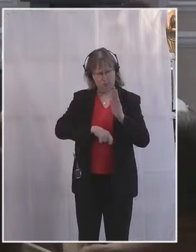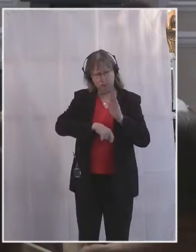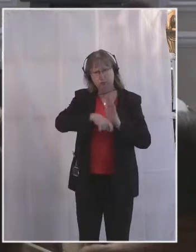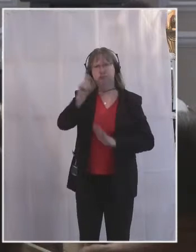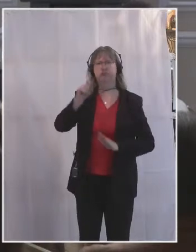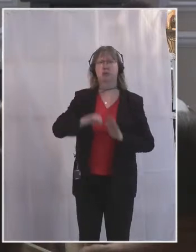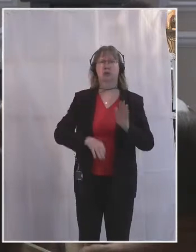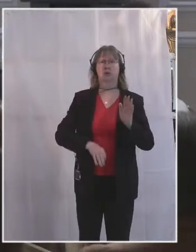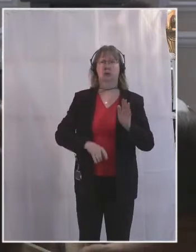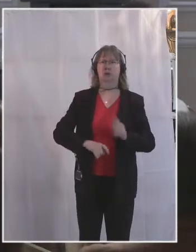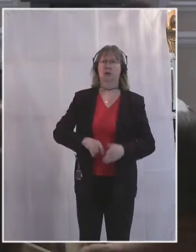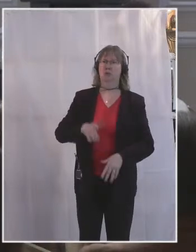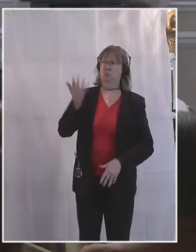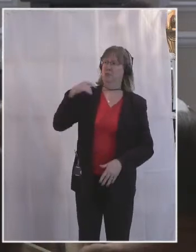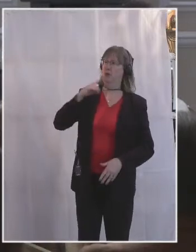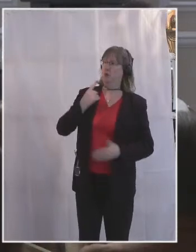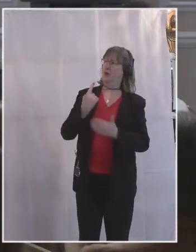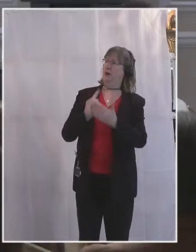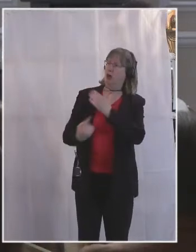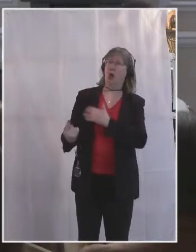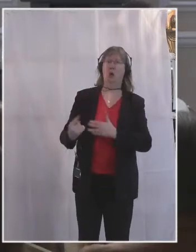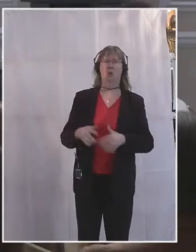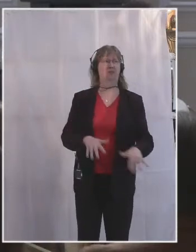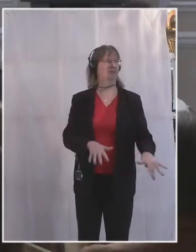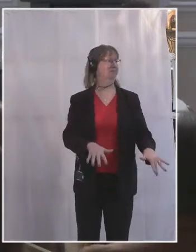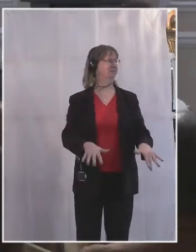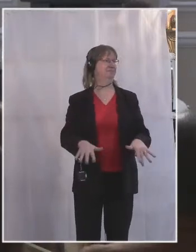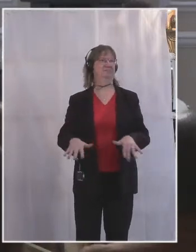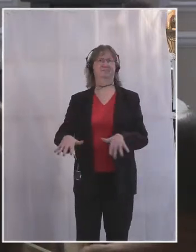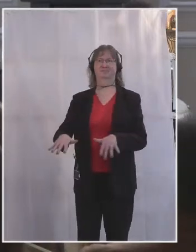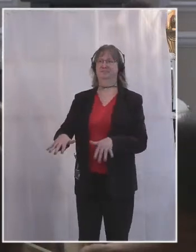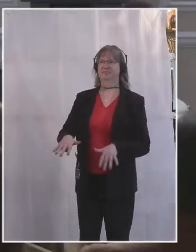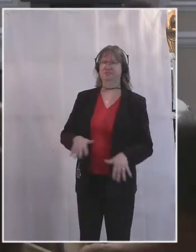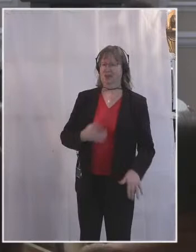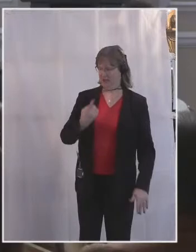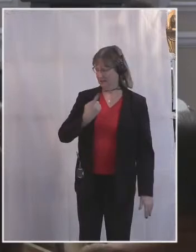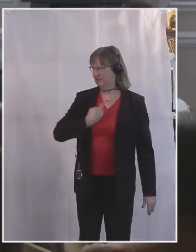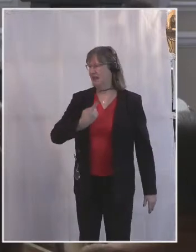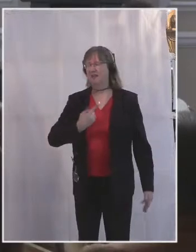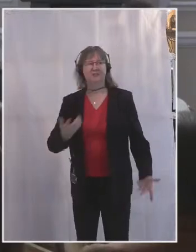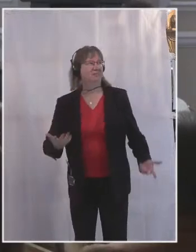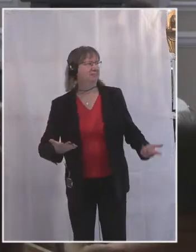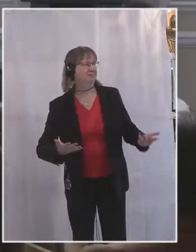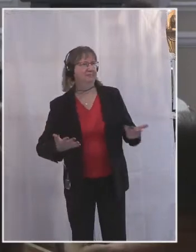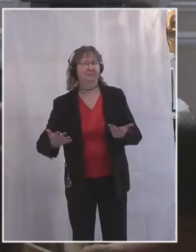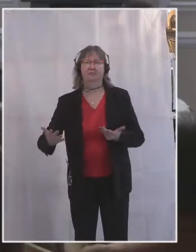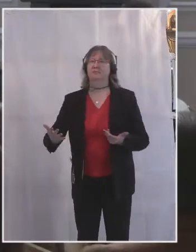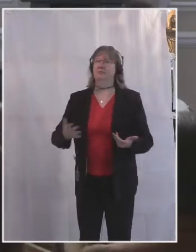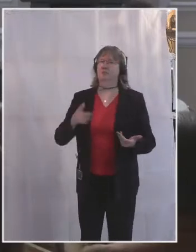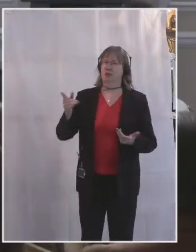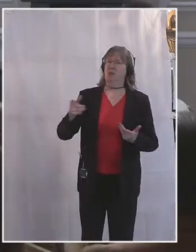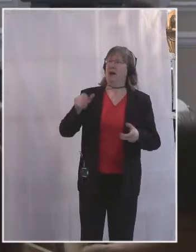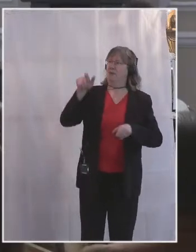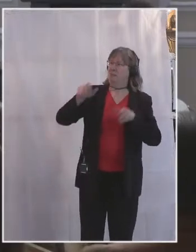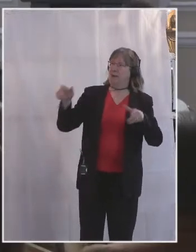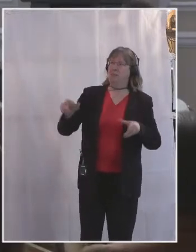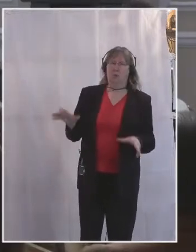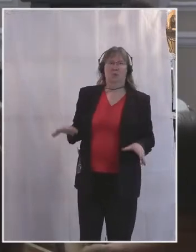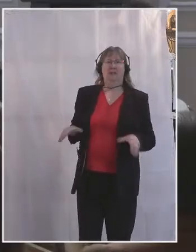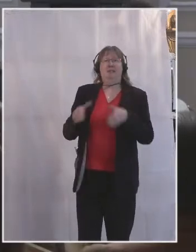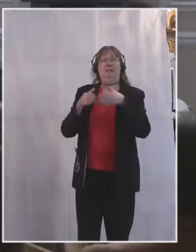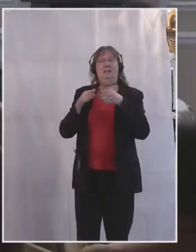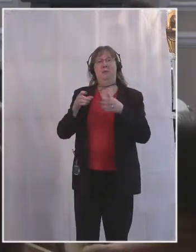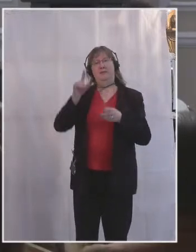the isolation. You have this tribe of like-minded female founders, but also the team behind Innovate UK.